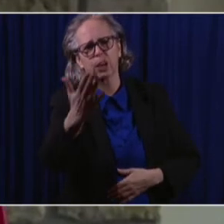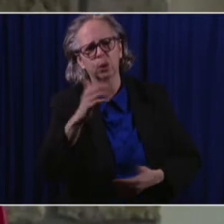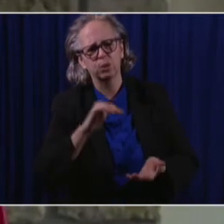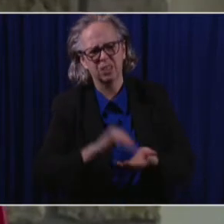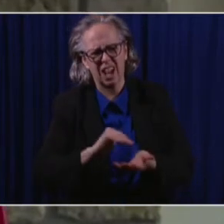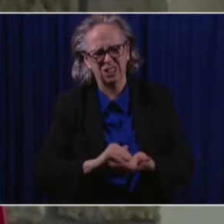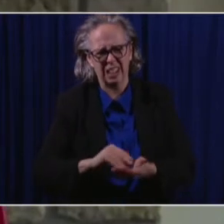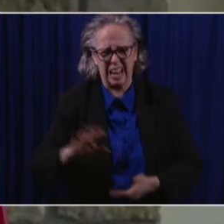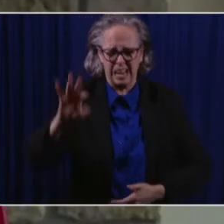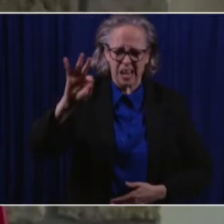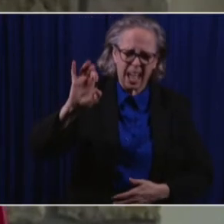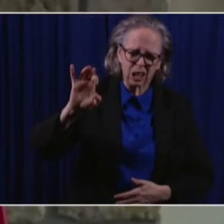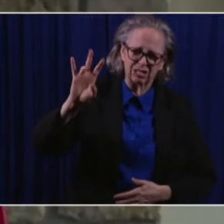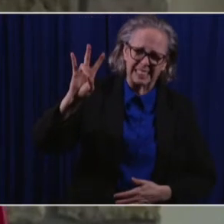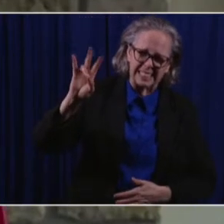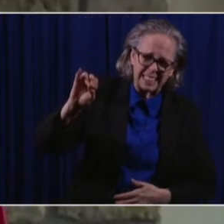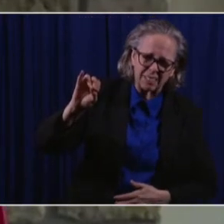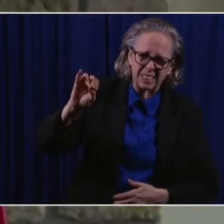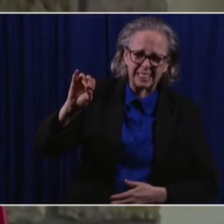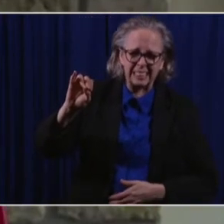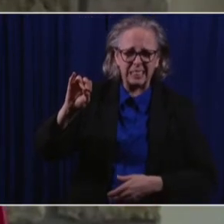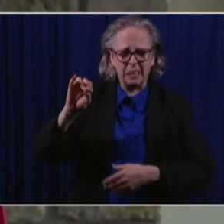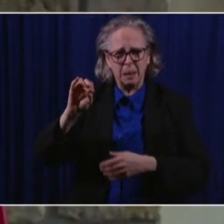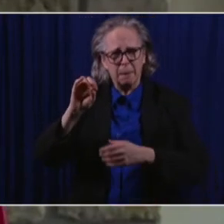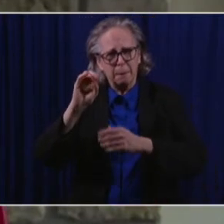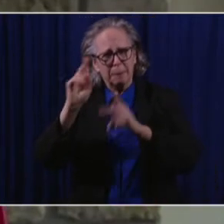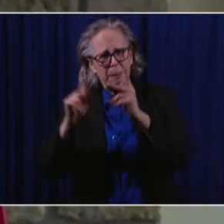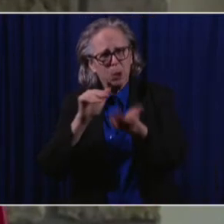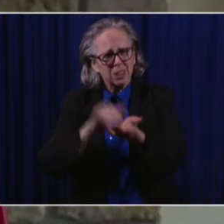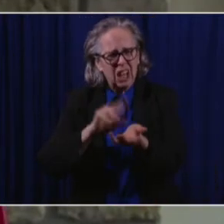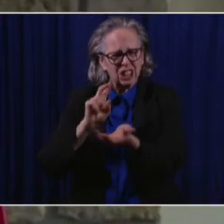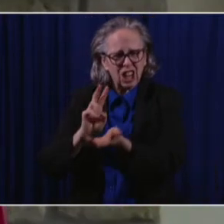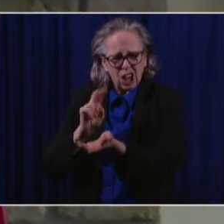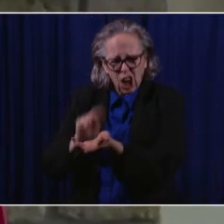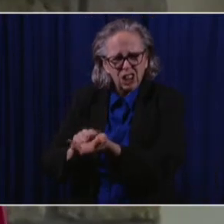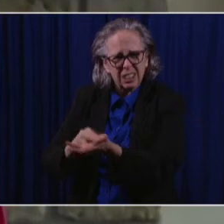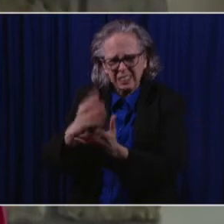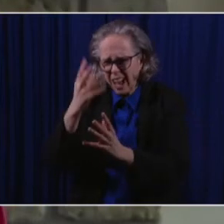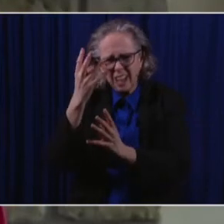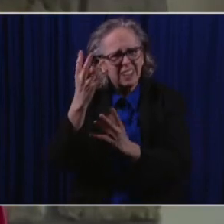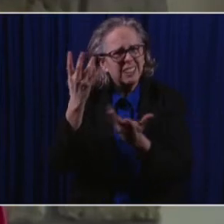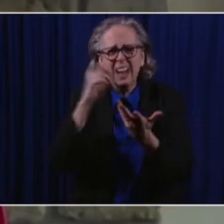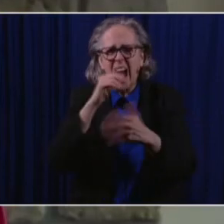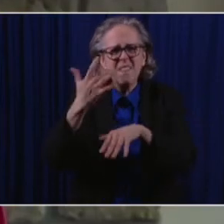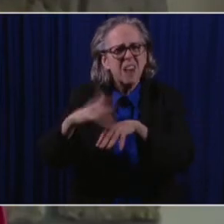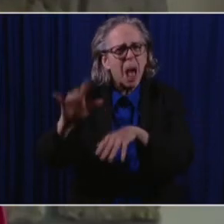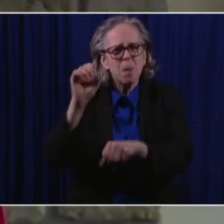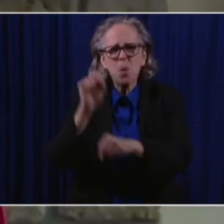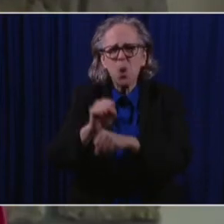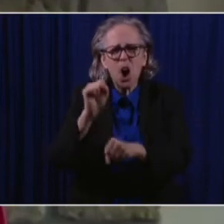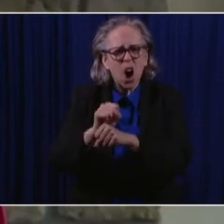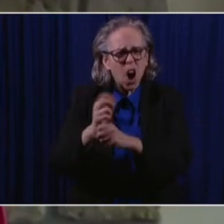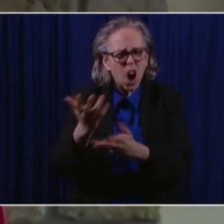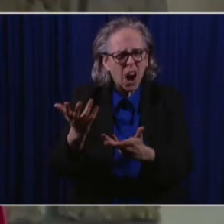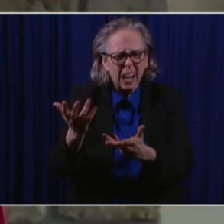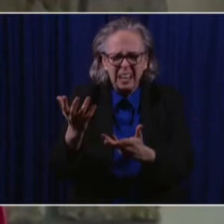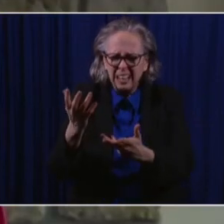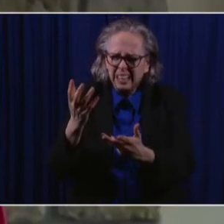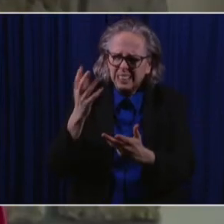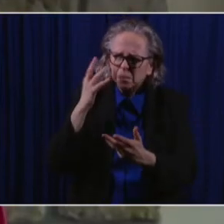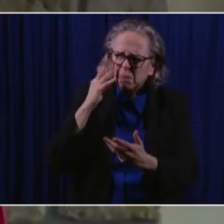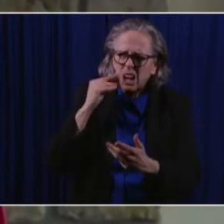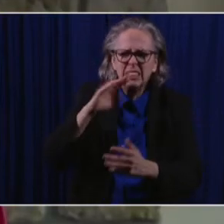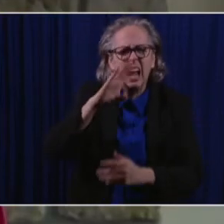970 caregivers out. That's a kind of a shocking number. Have you had anything like that before? You probably didn't have that